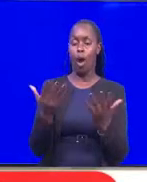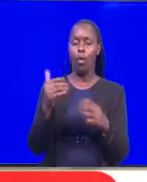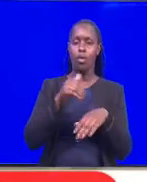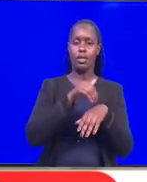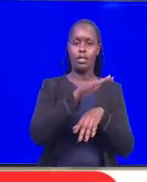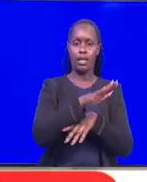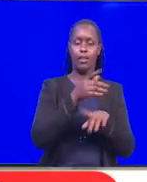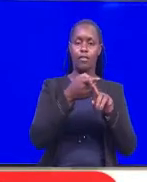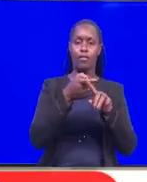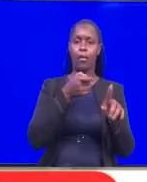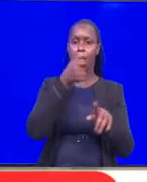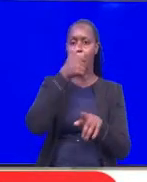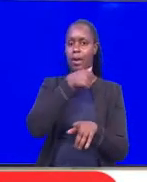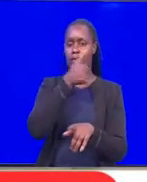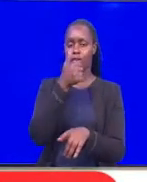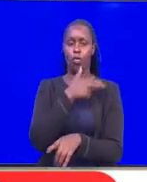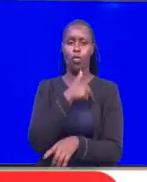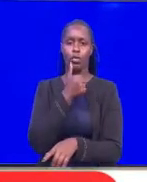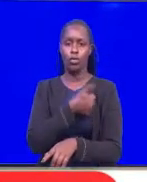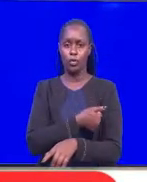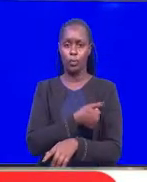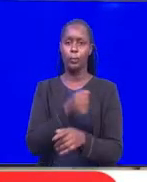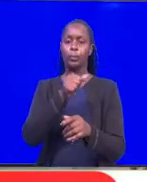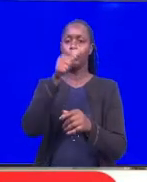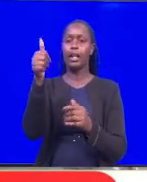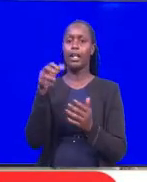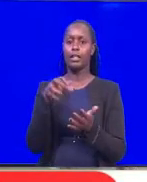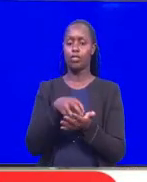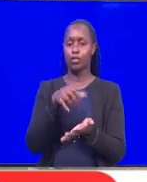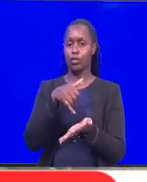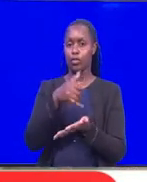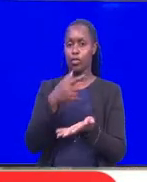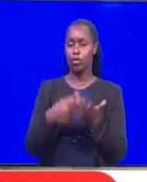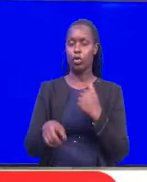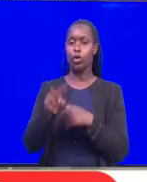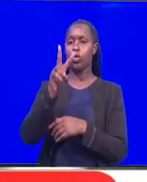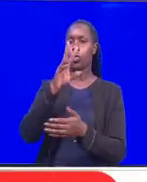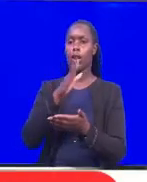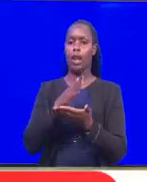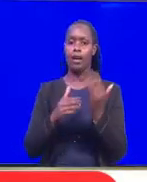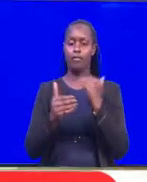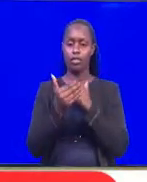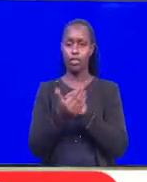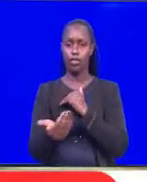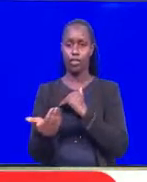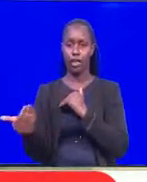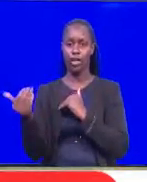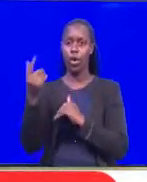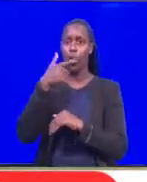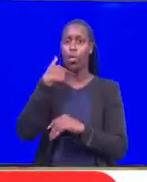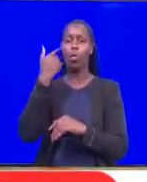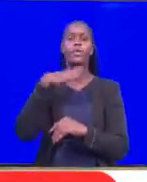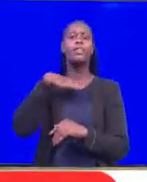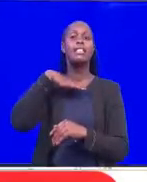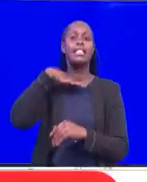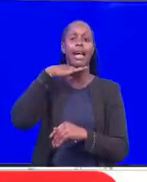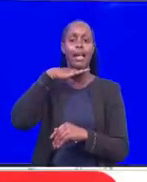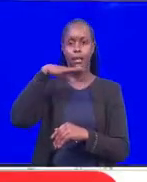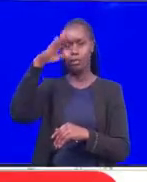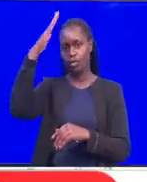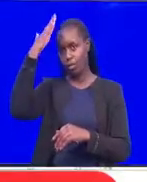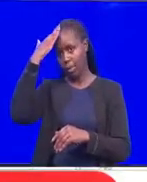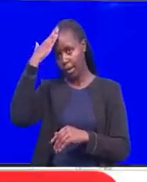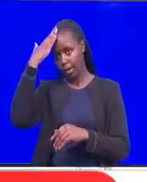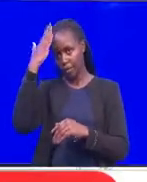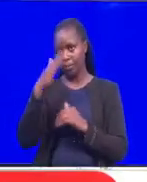a private health facility. Another incident involved a 2.5-year-old child who succumbed on Monday. She